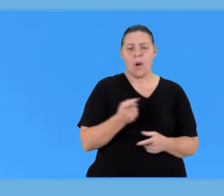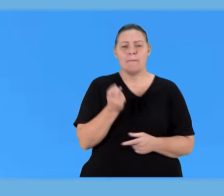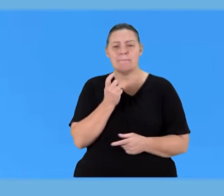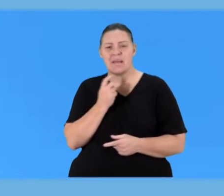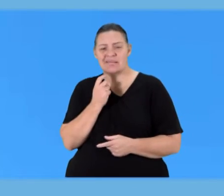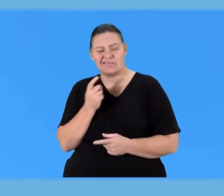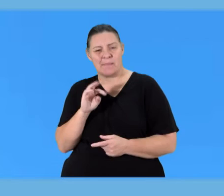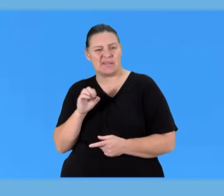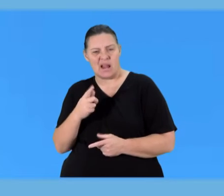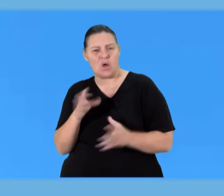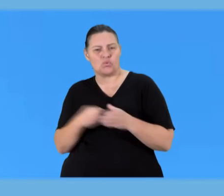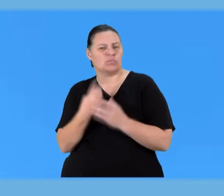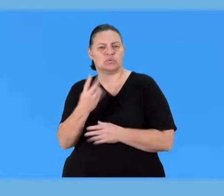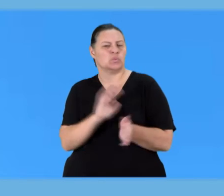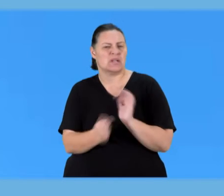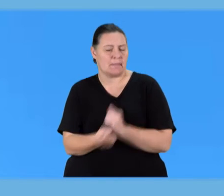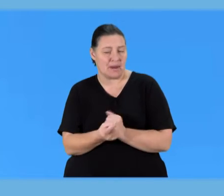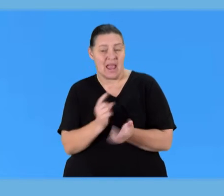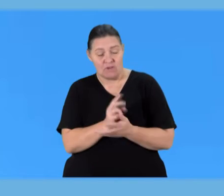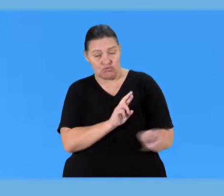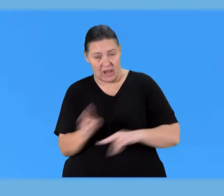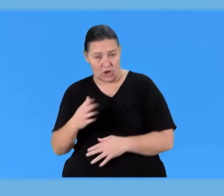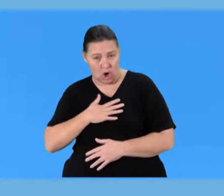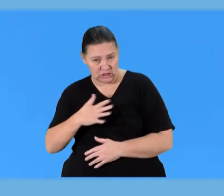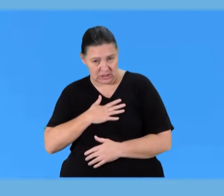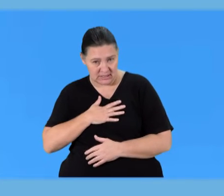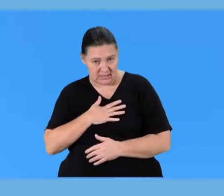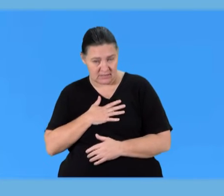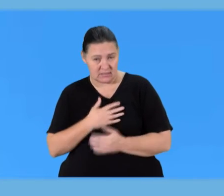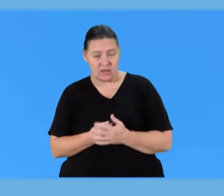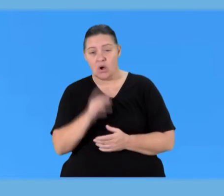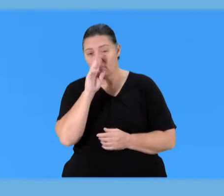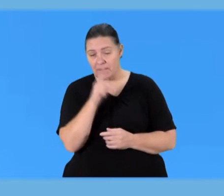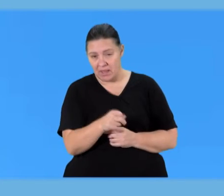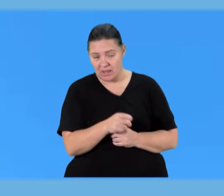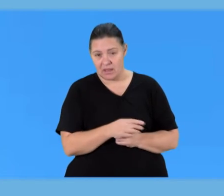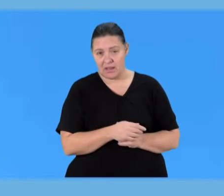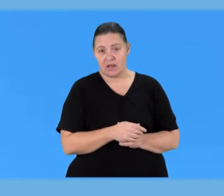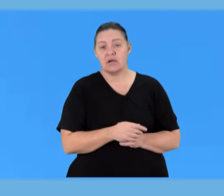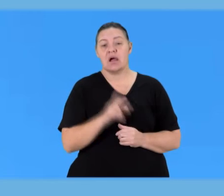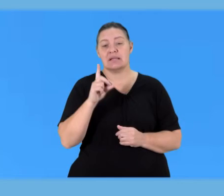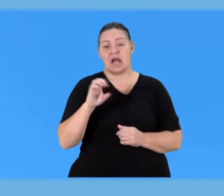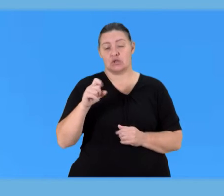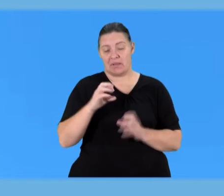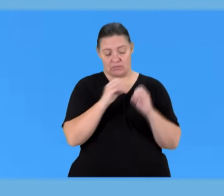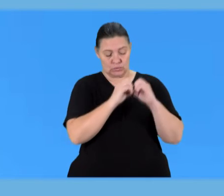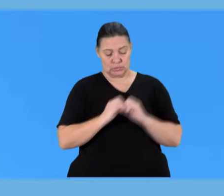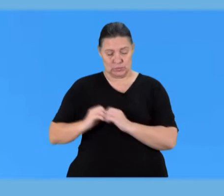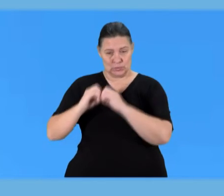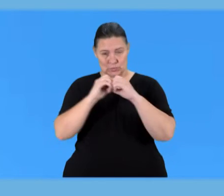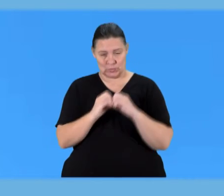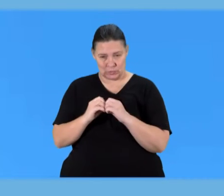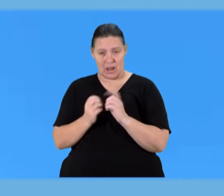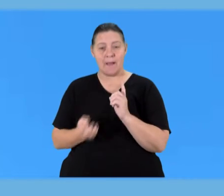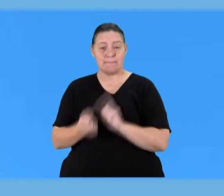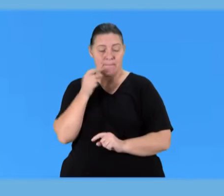What happens now with metals from group 2? So when they react with oxygen, remember that oxygen is a diatomic molecule, and